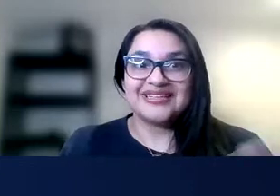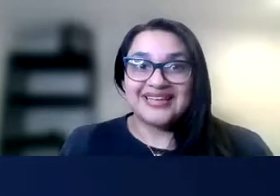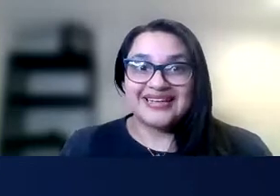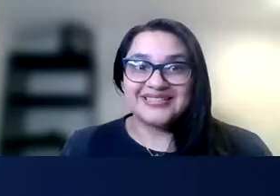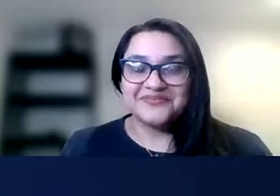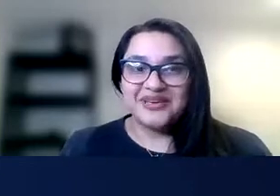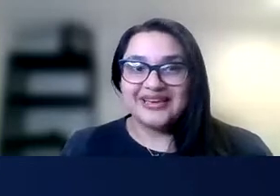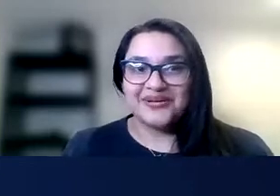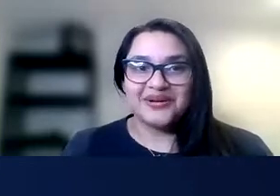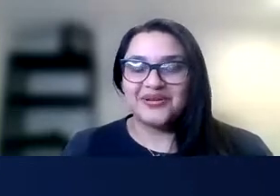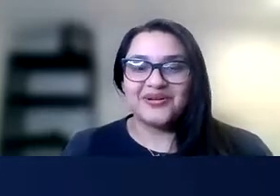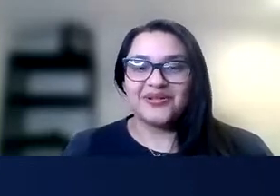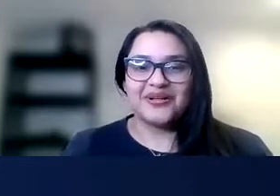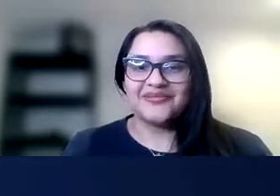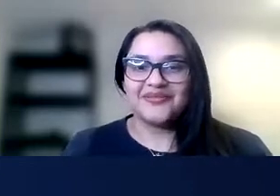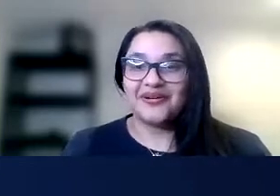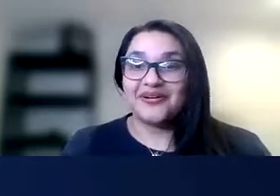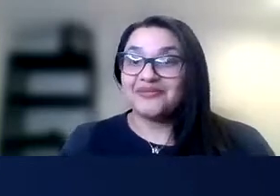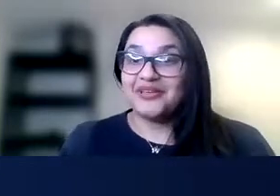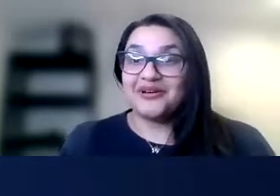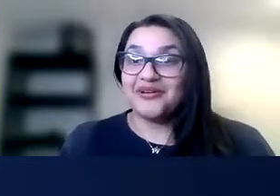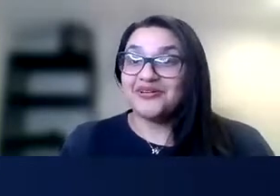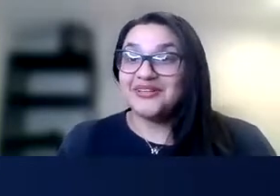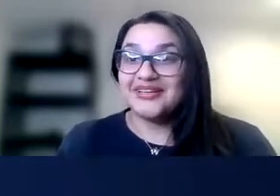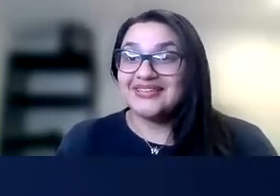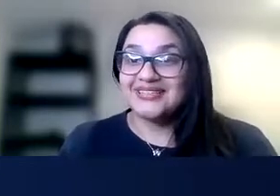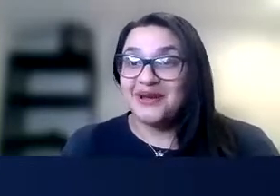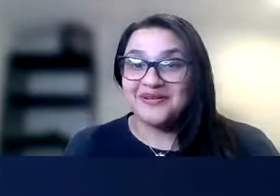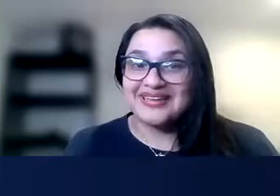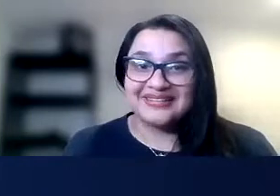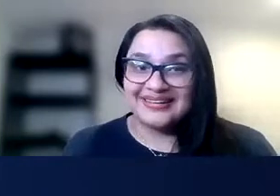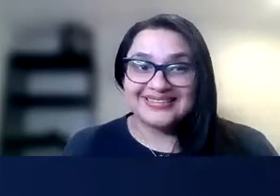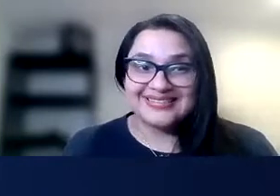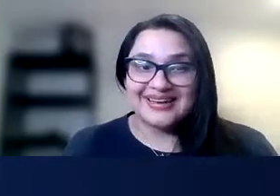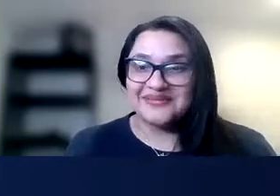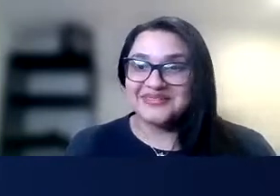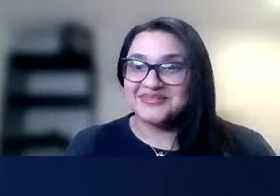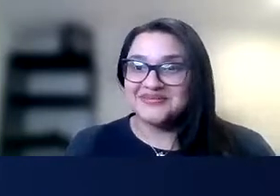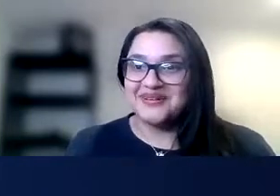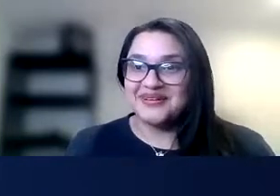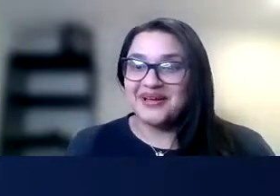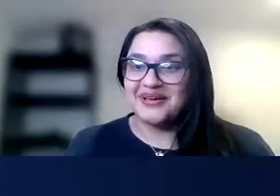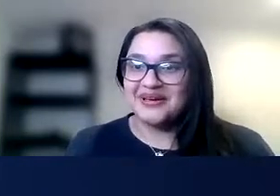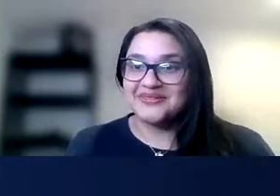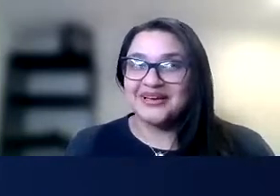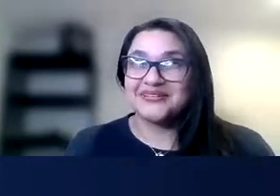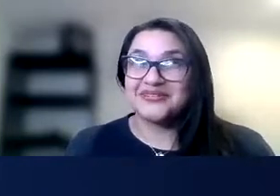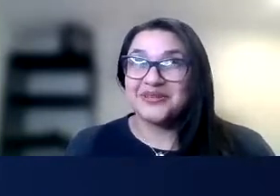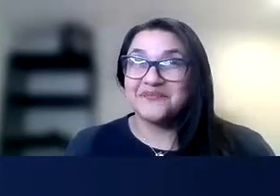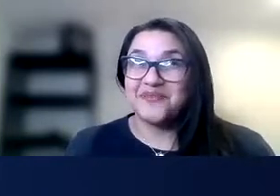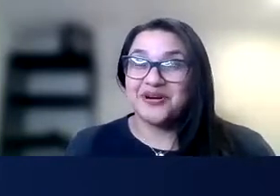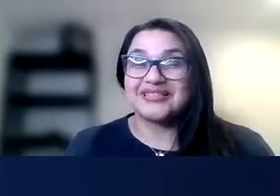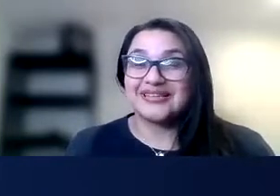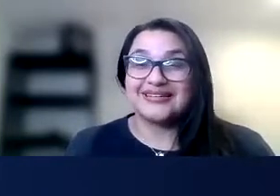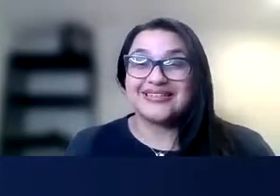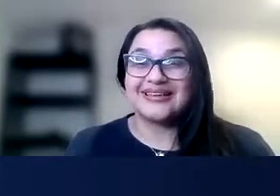really excited to be here with all of our, current delegates and aspiring delegates. I was, I joined